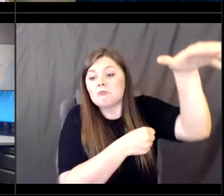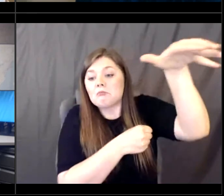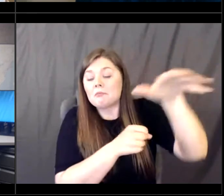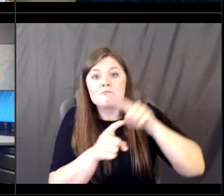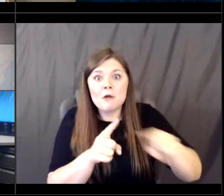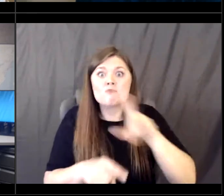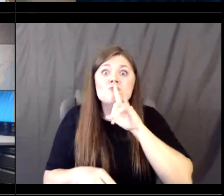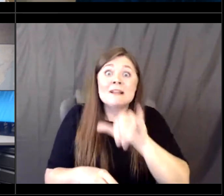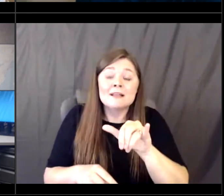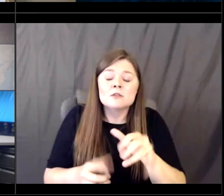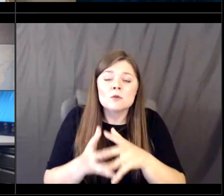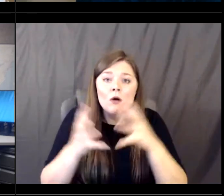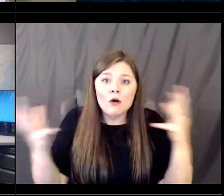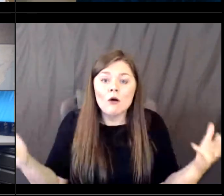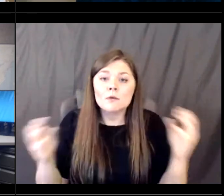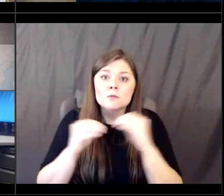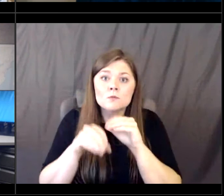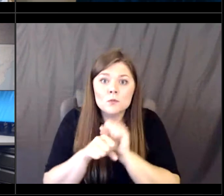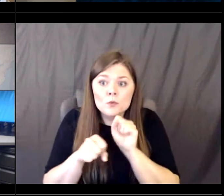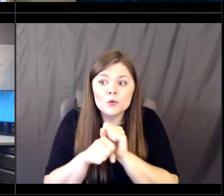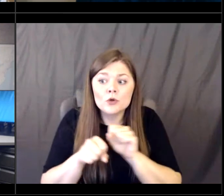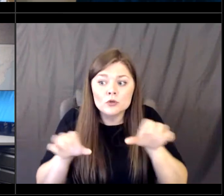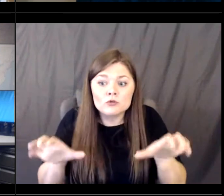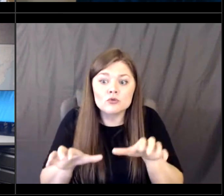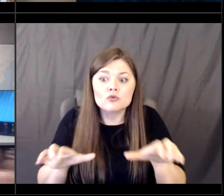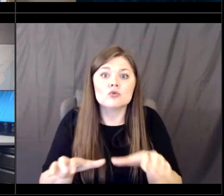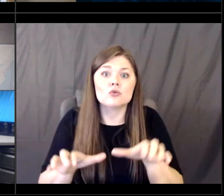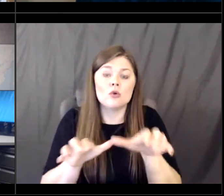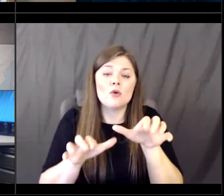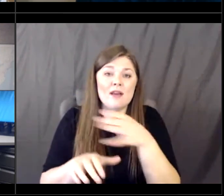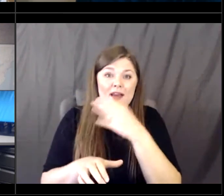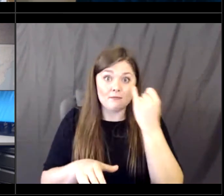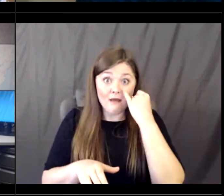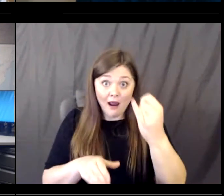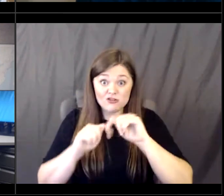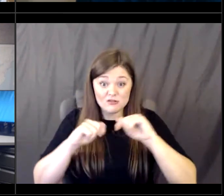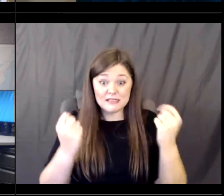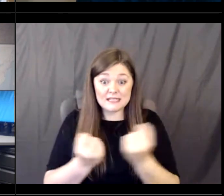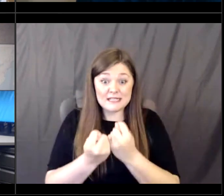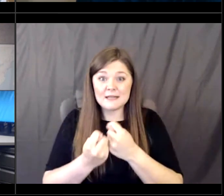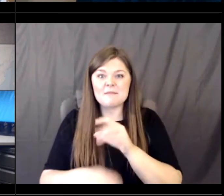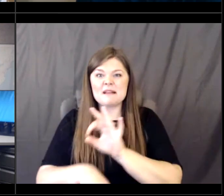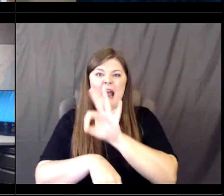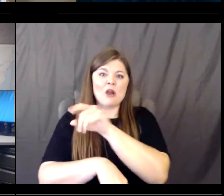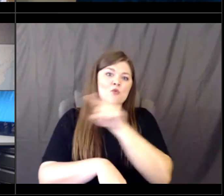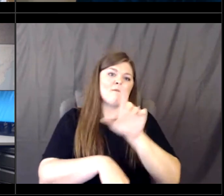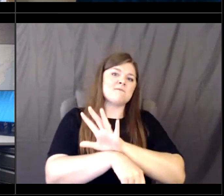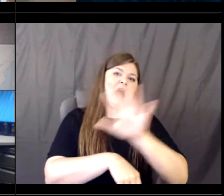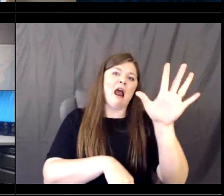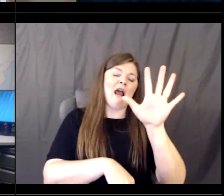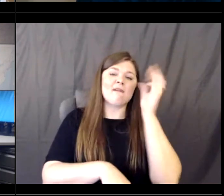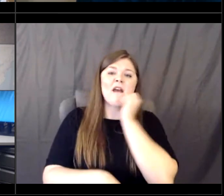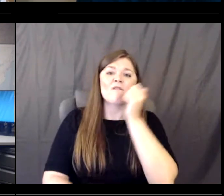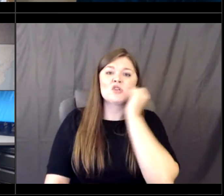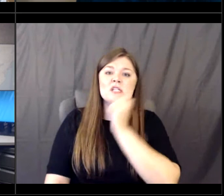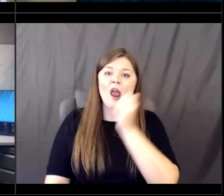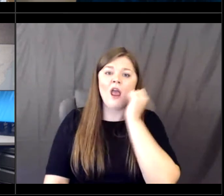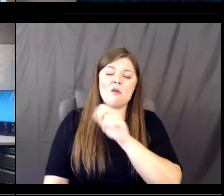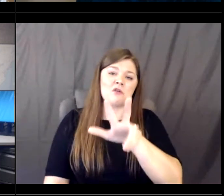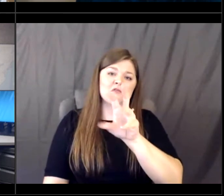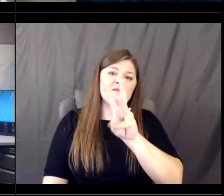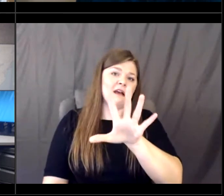work to do. And imagine if that was, you know, a team of people doing this 9 to 5, 365, then there's